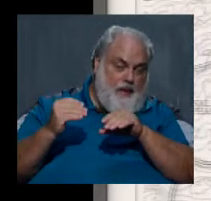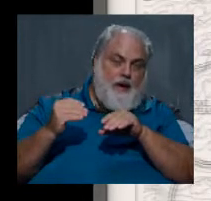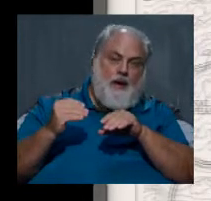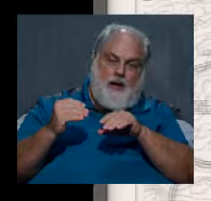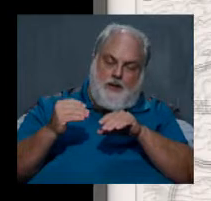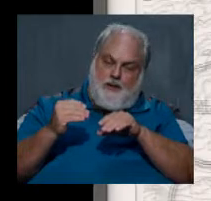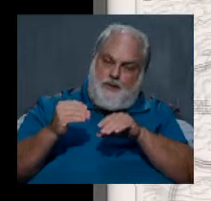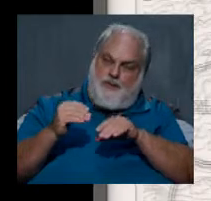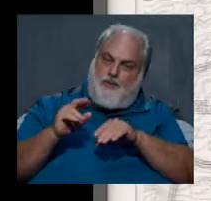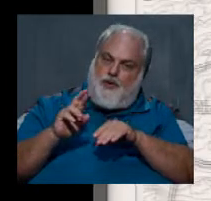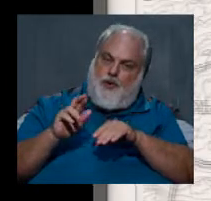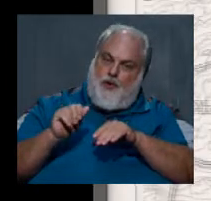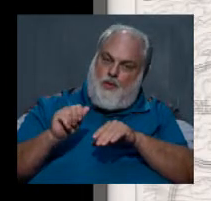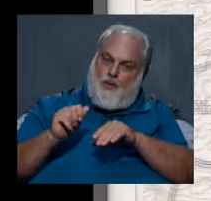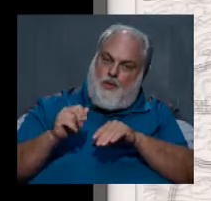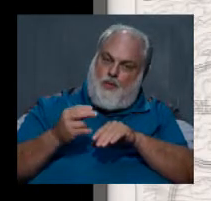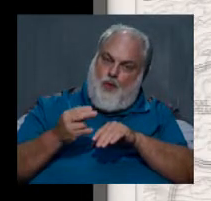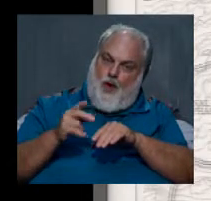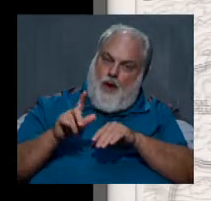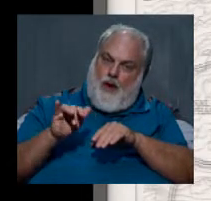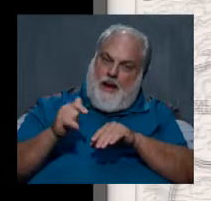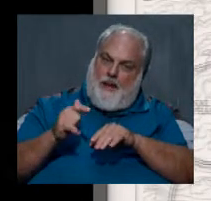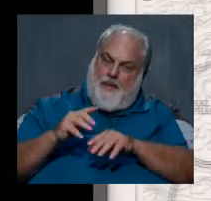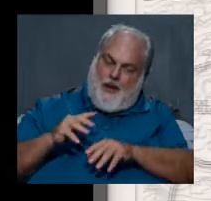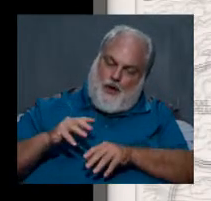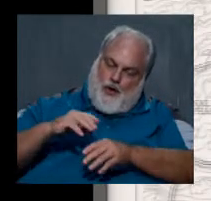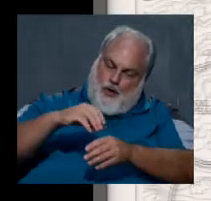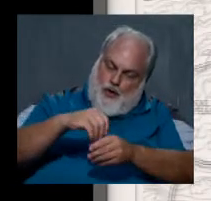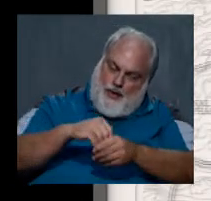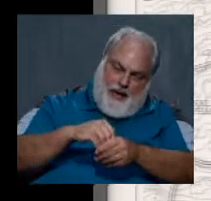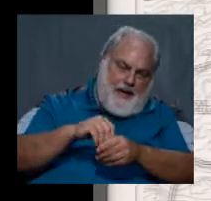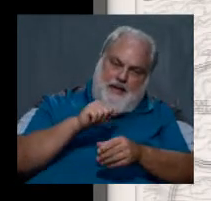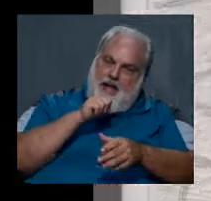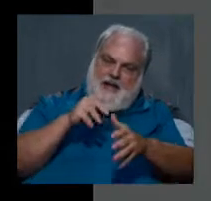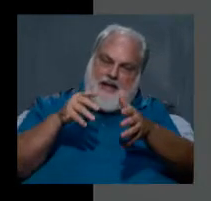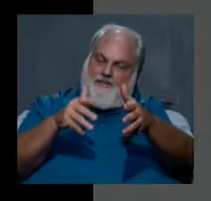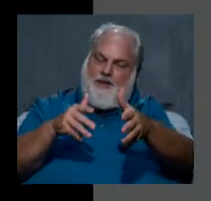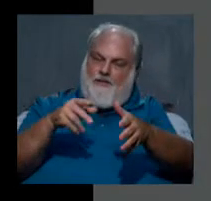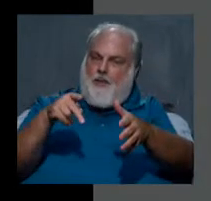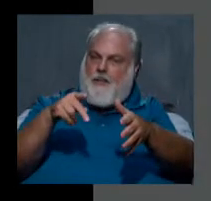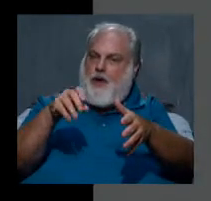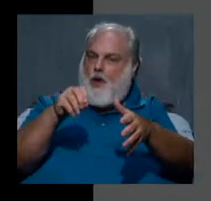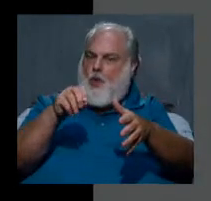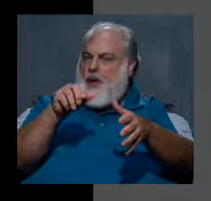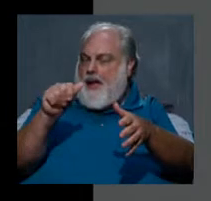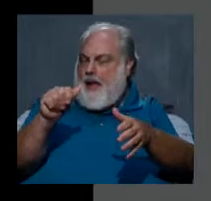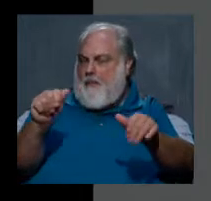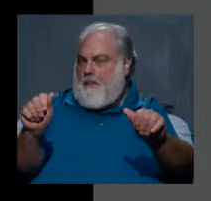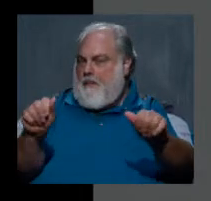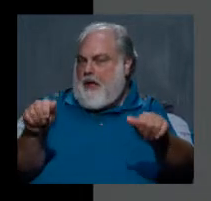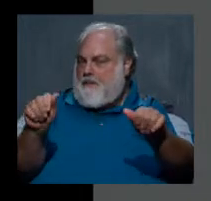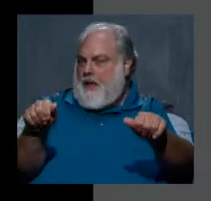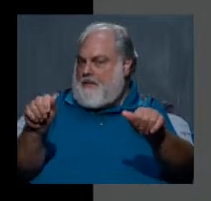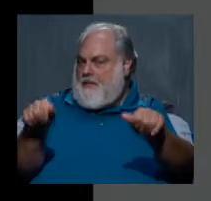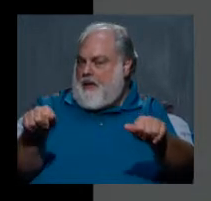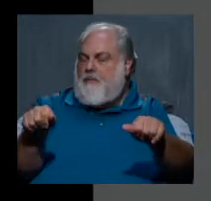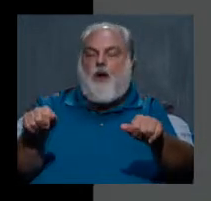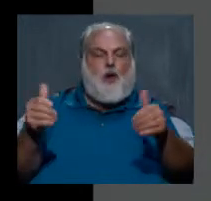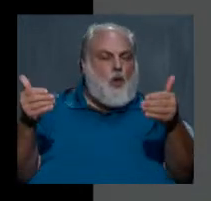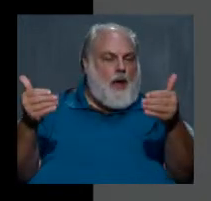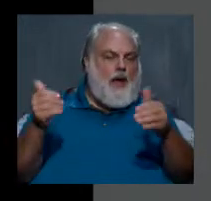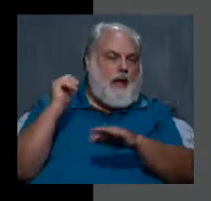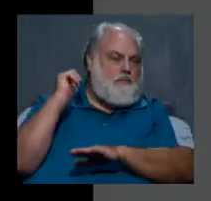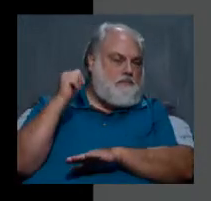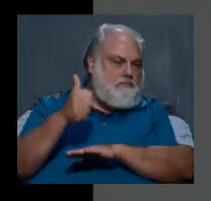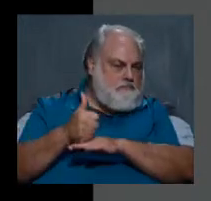to Rawling be included as part of the development, rather than leave it to an unstated potential future.